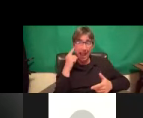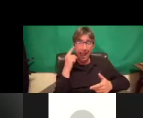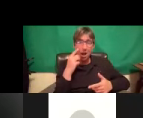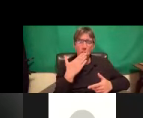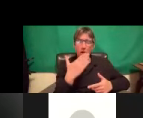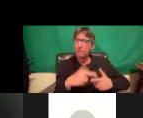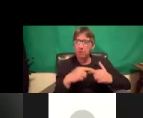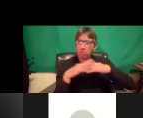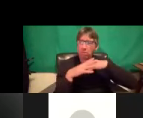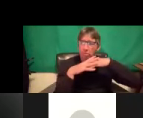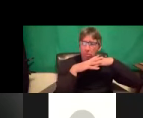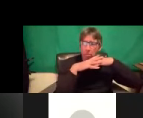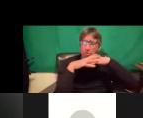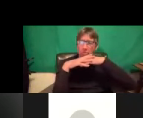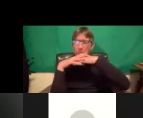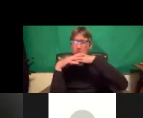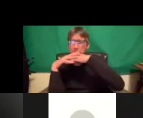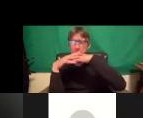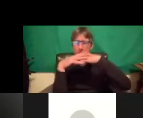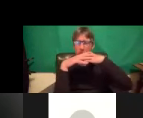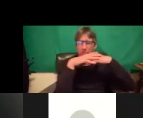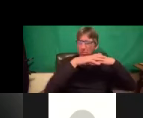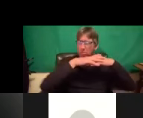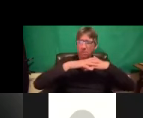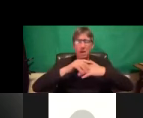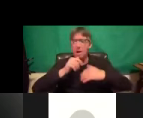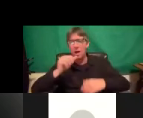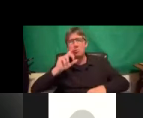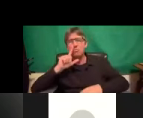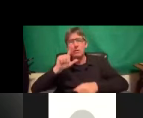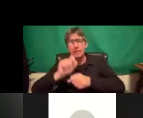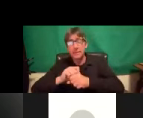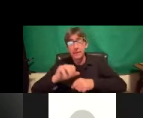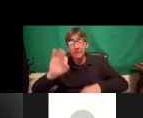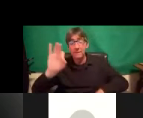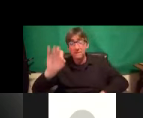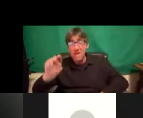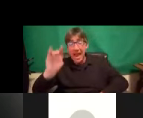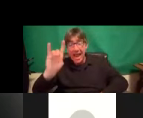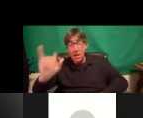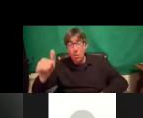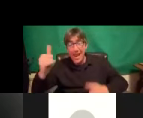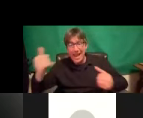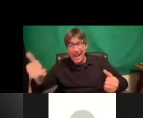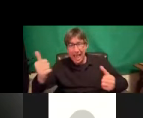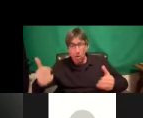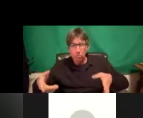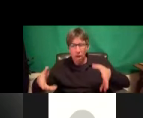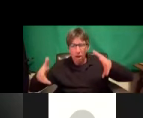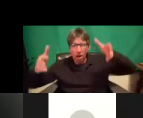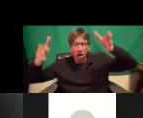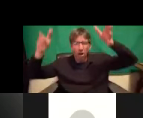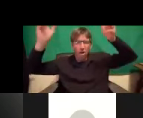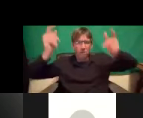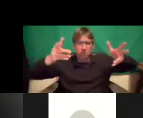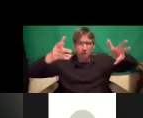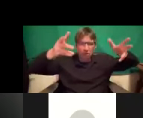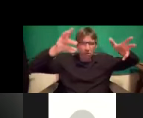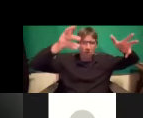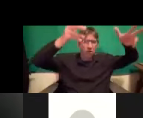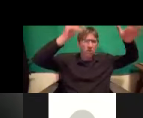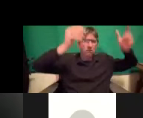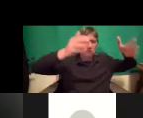I just comment on is that the Fenway has millions of square feet of development that are now planned and that have incorporated the number